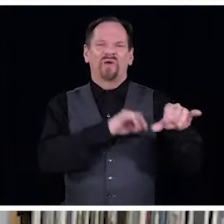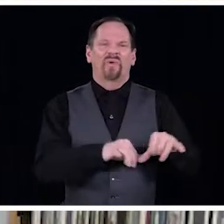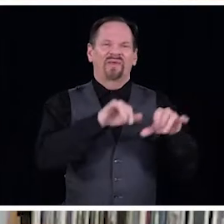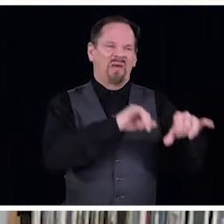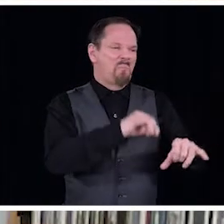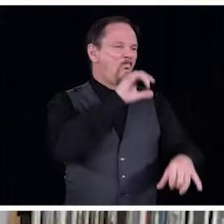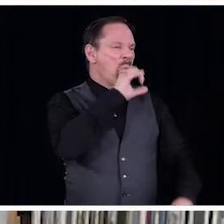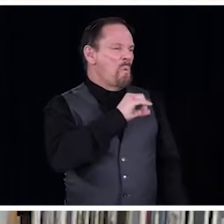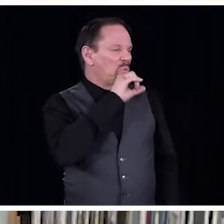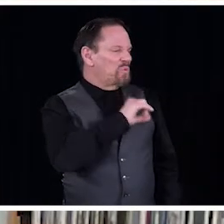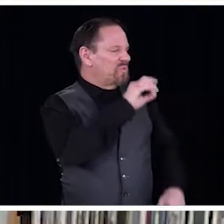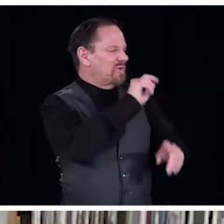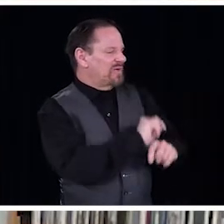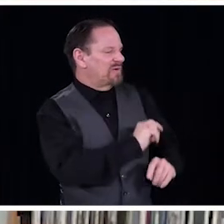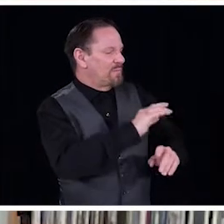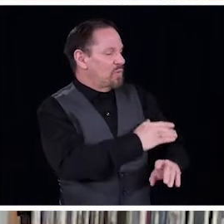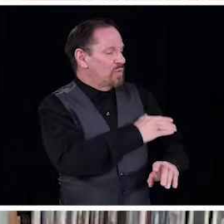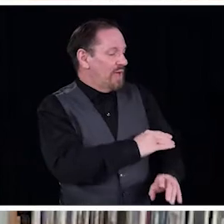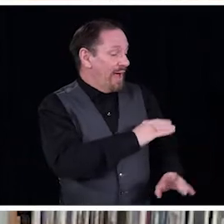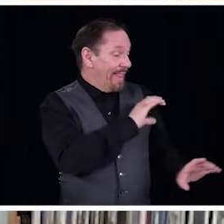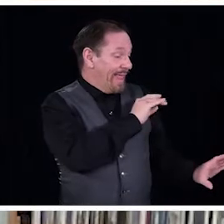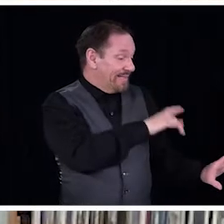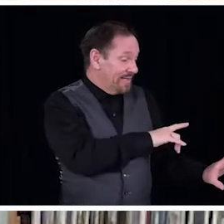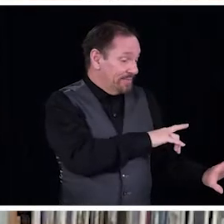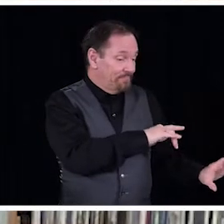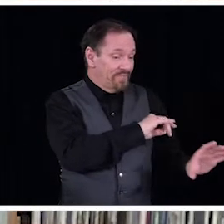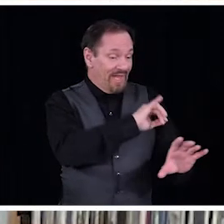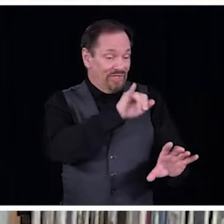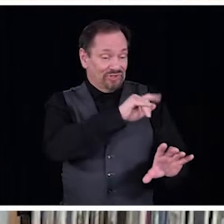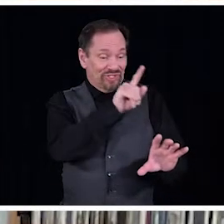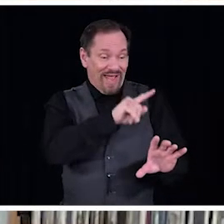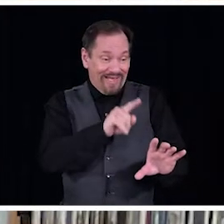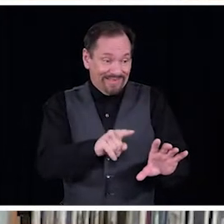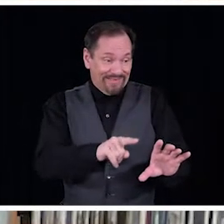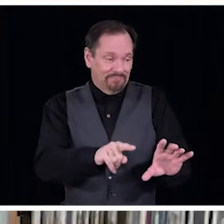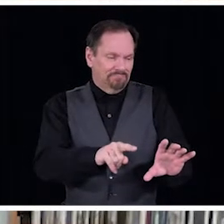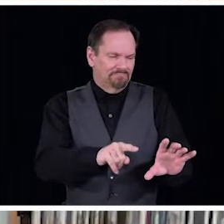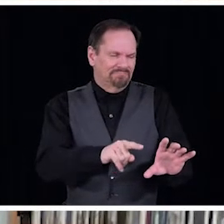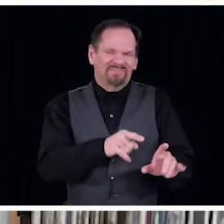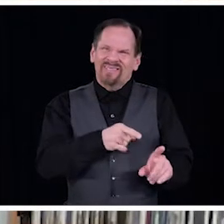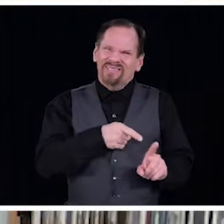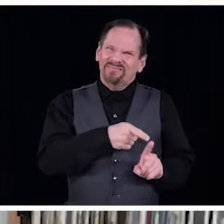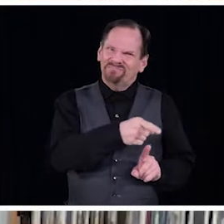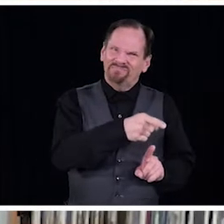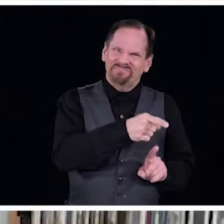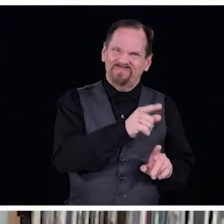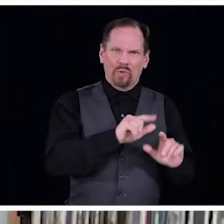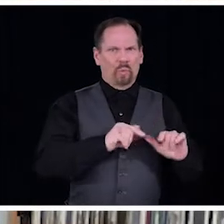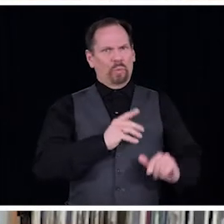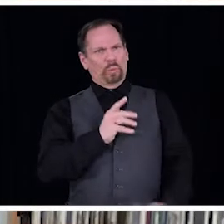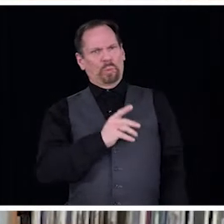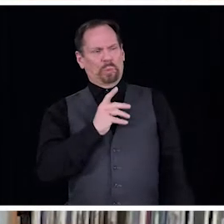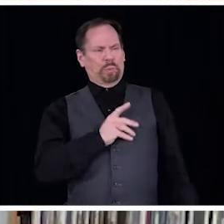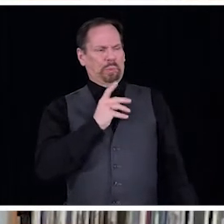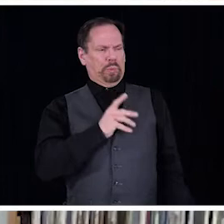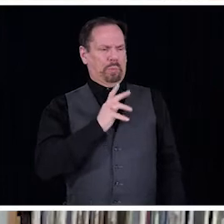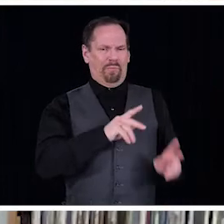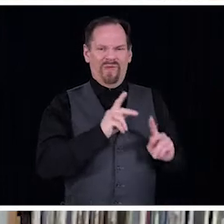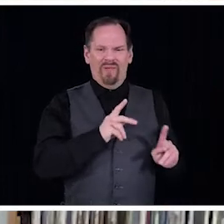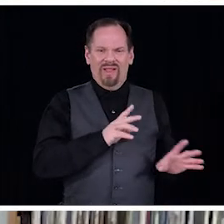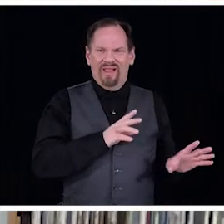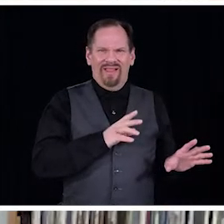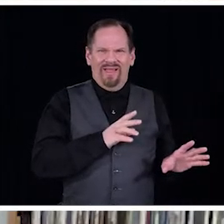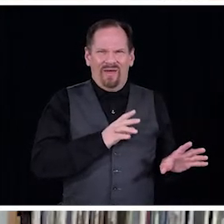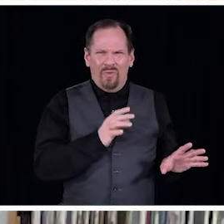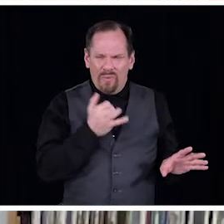traditions, not only classical music, but also jazz, are elitist. For me, this stereotype gets the picture upside down,